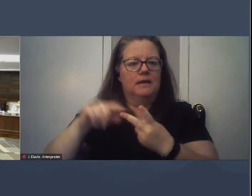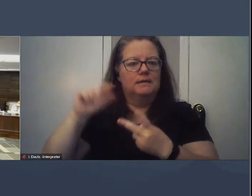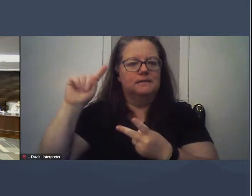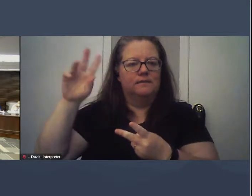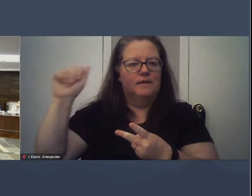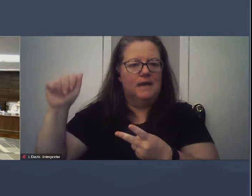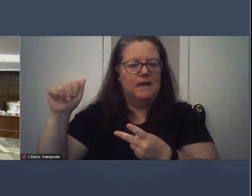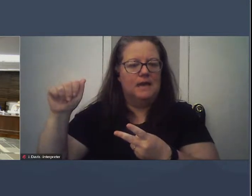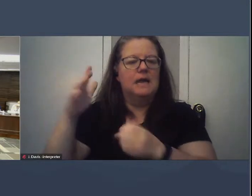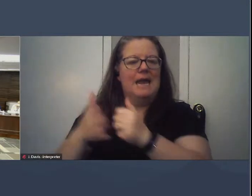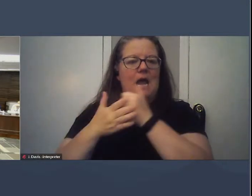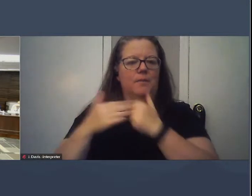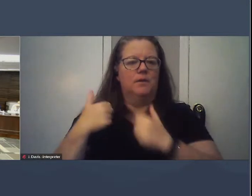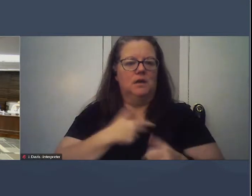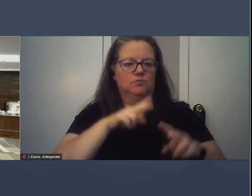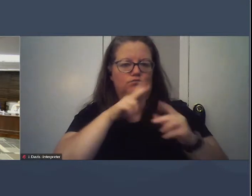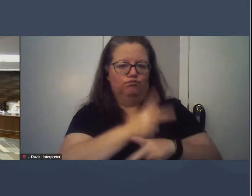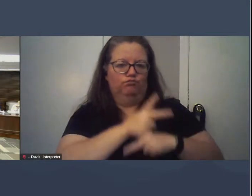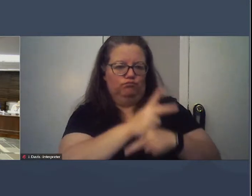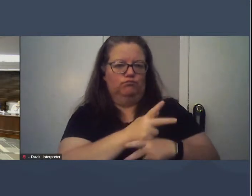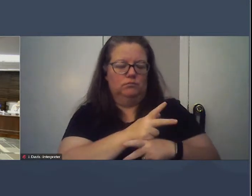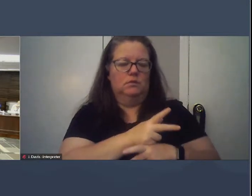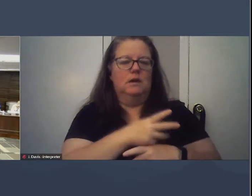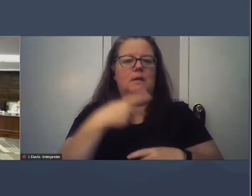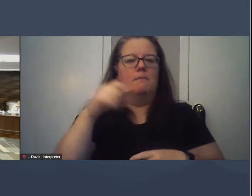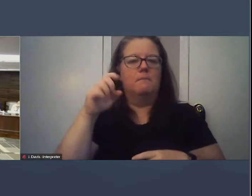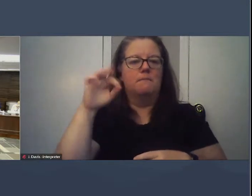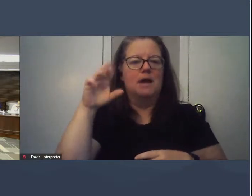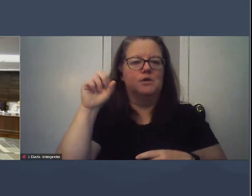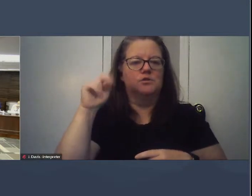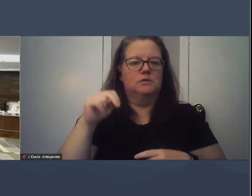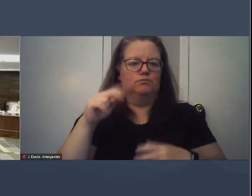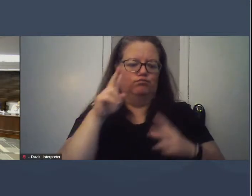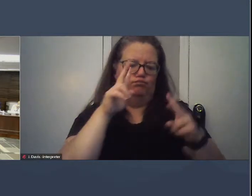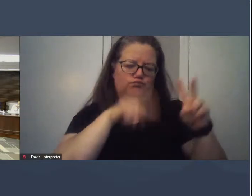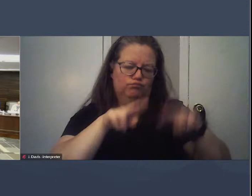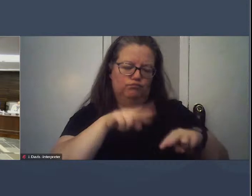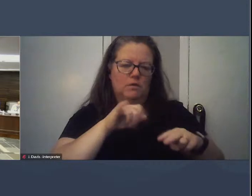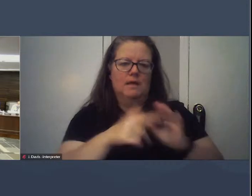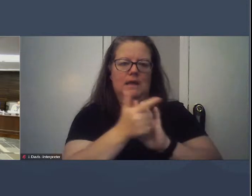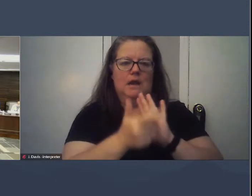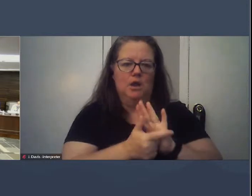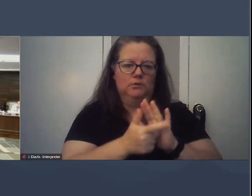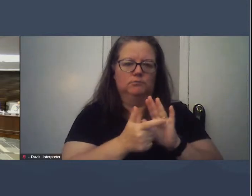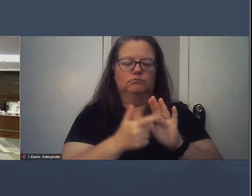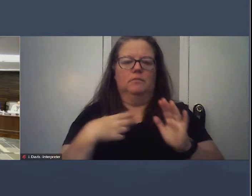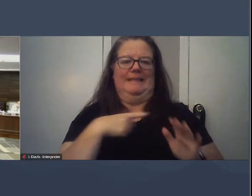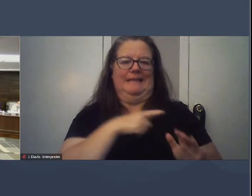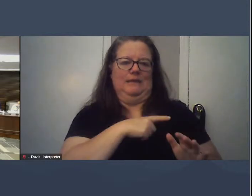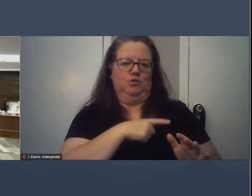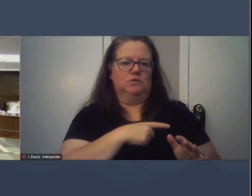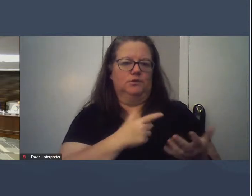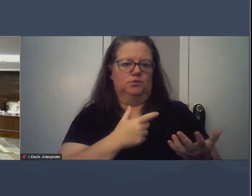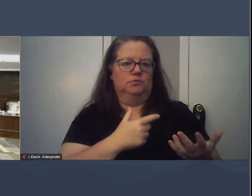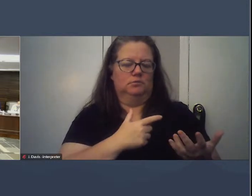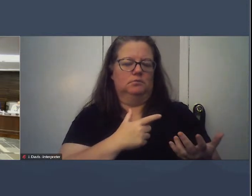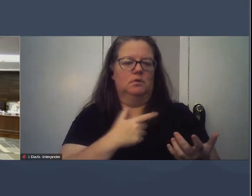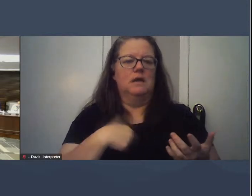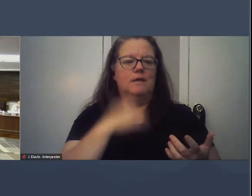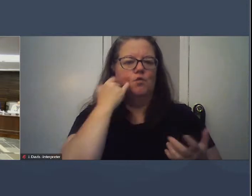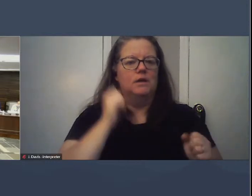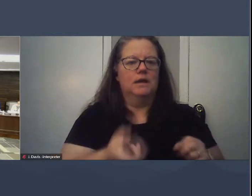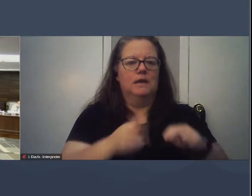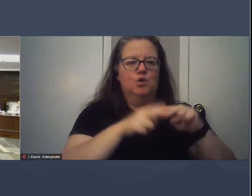monitoring that, plus our own Cheryl Patterson is looking at the legislation and when we might get that get those funds. If we can increase the number